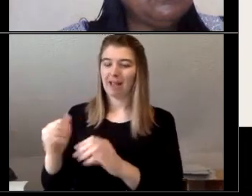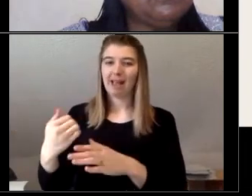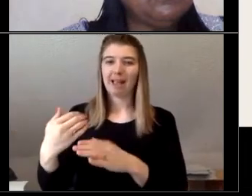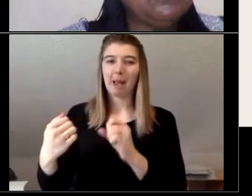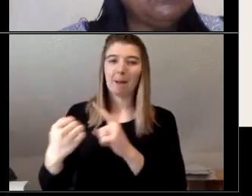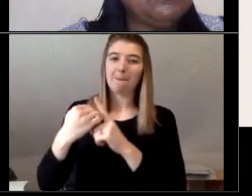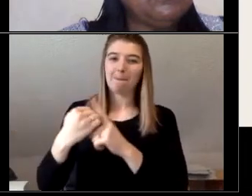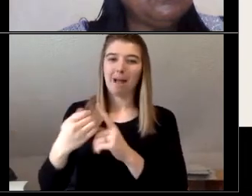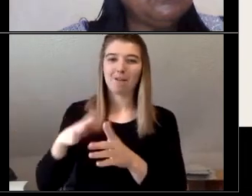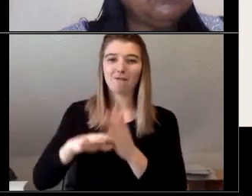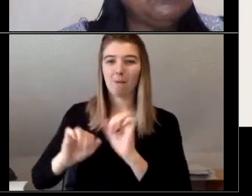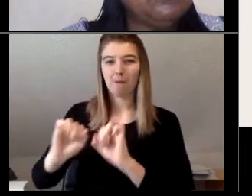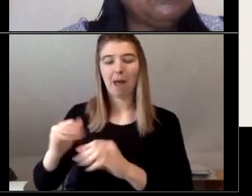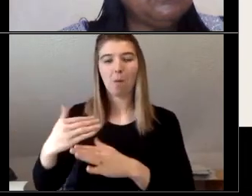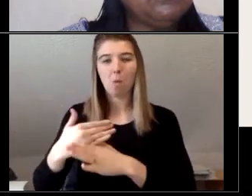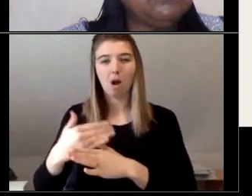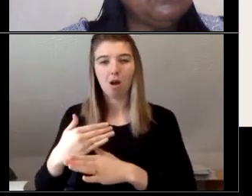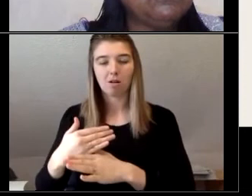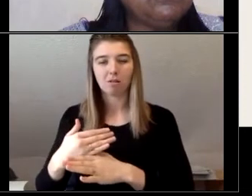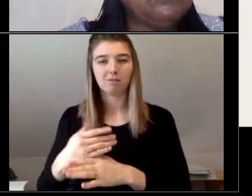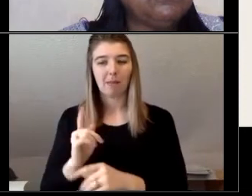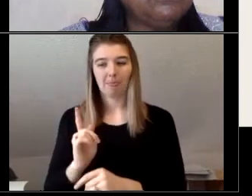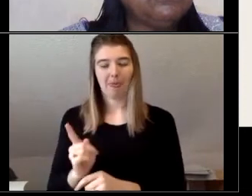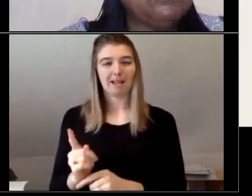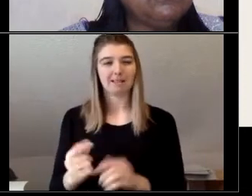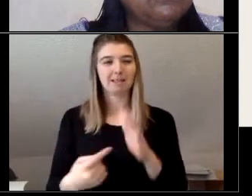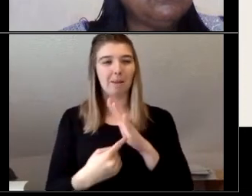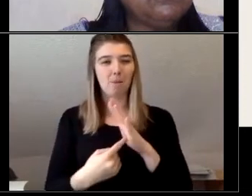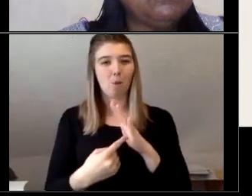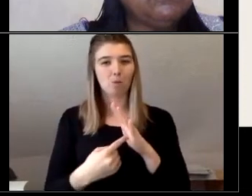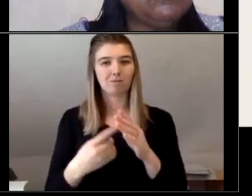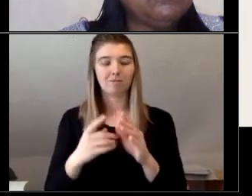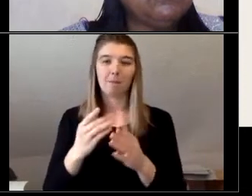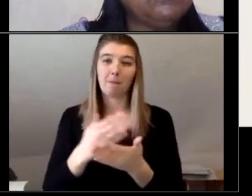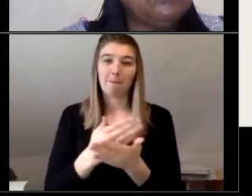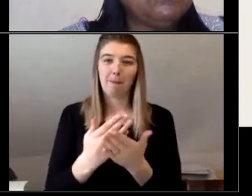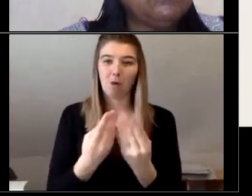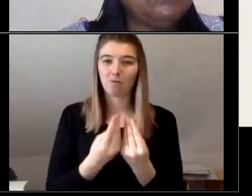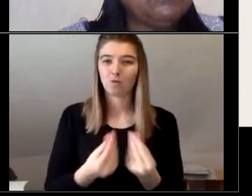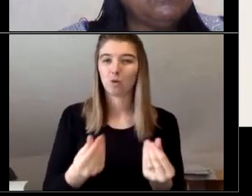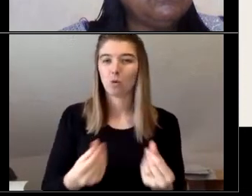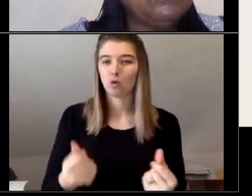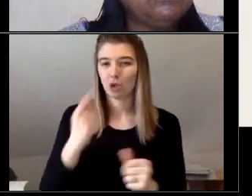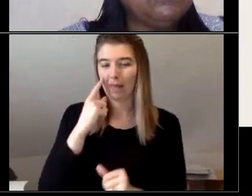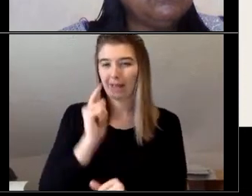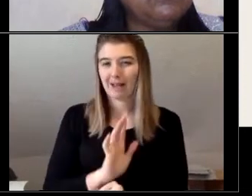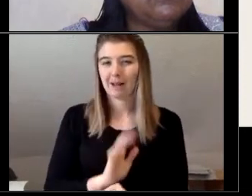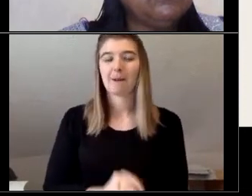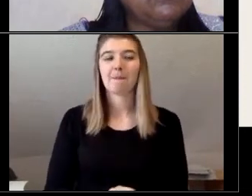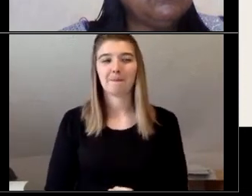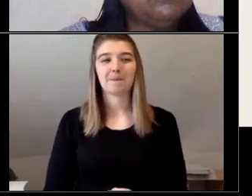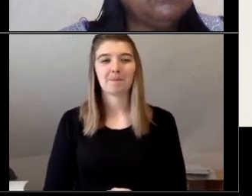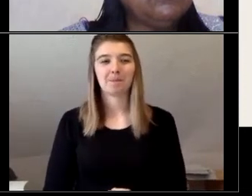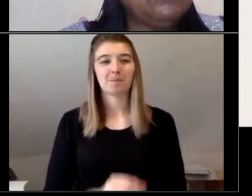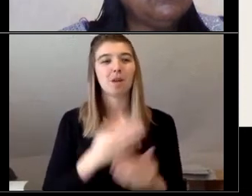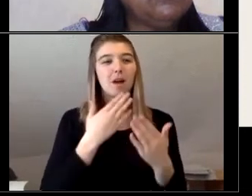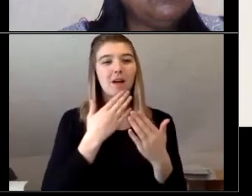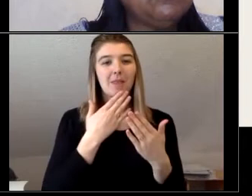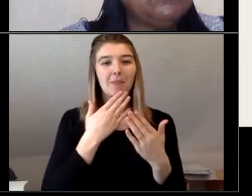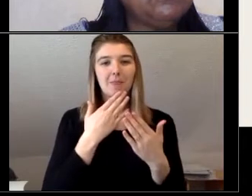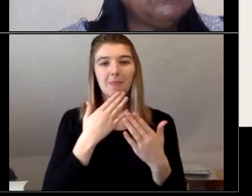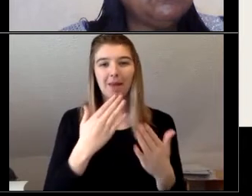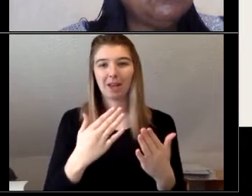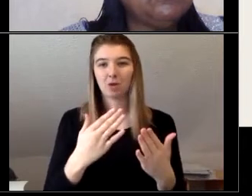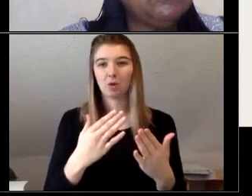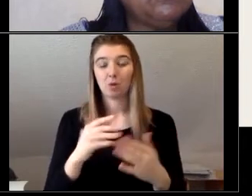That's also a big part of the solution, I hope. Thank you to Julia, who asked